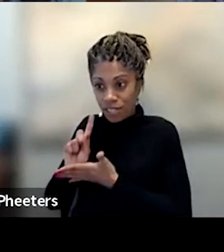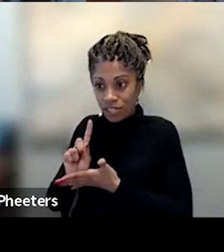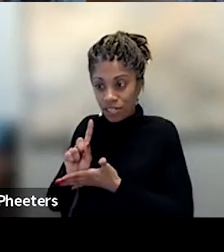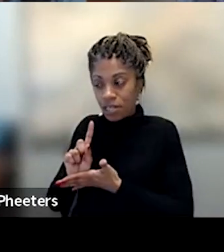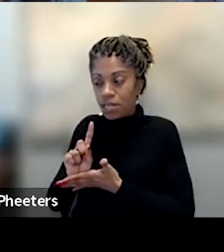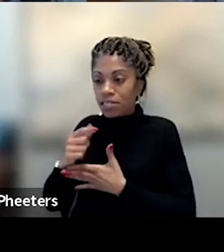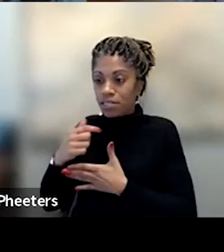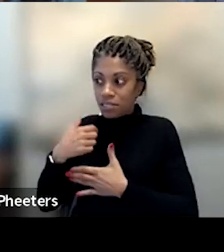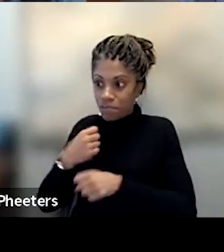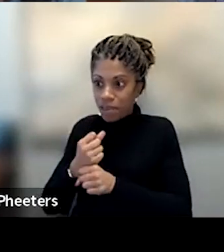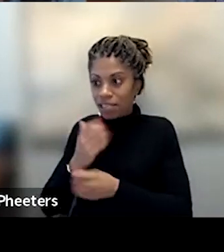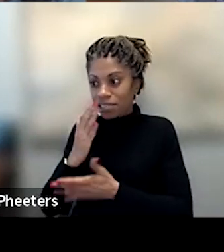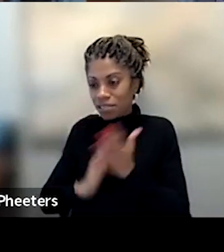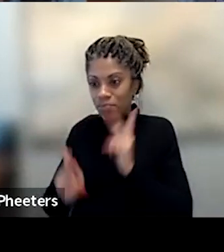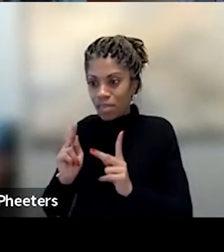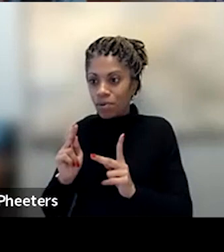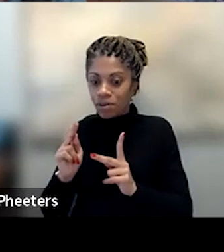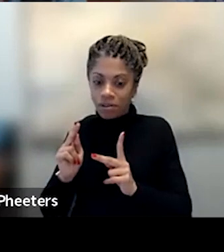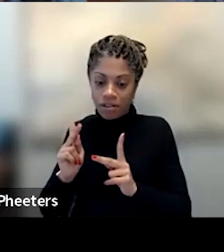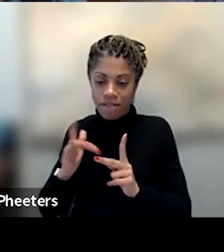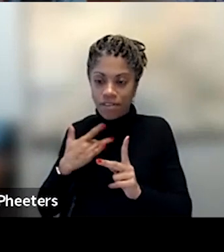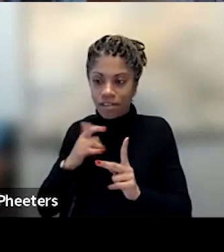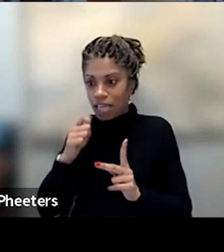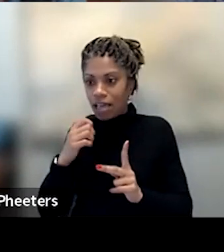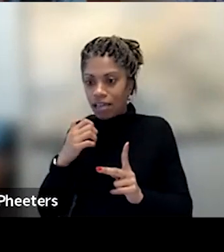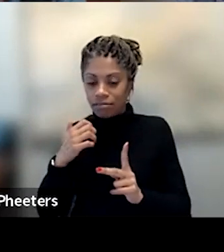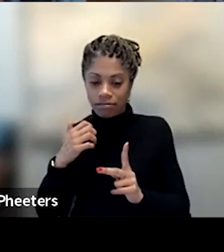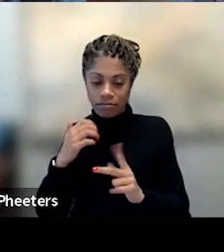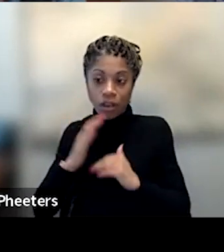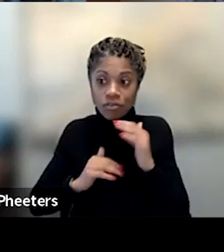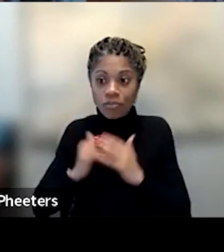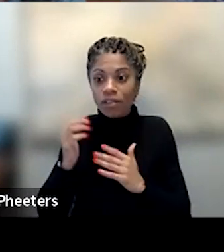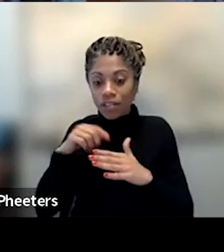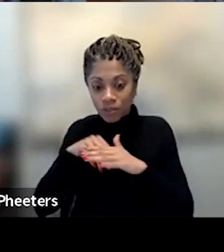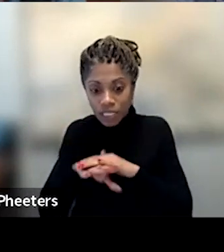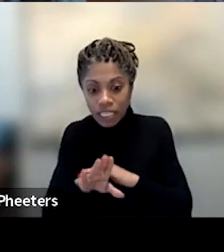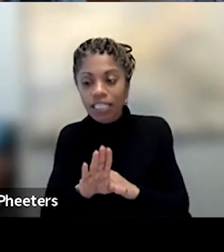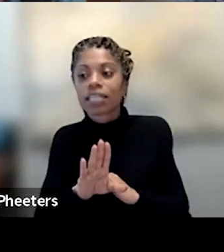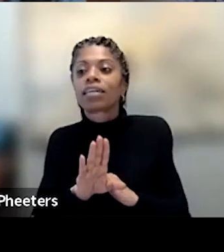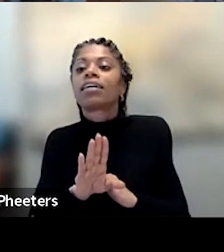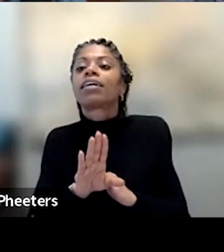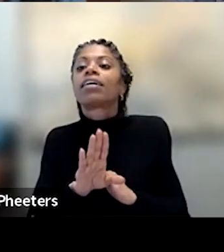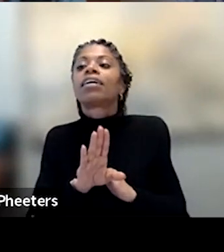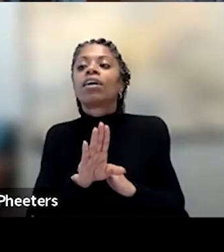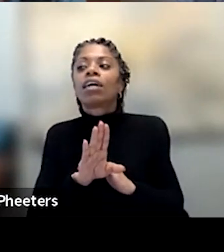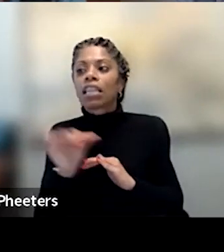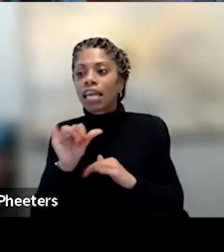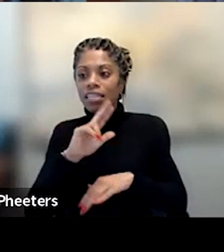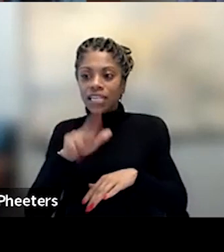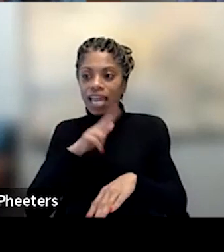in some rooms where he has gone into with healthcare executives at the National Academies of